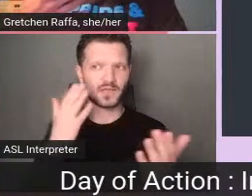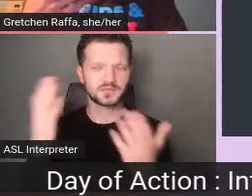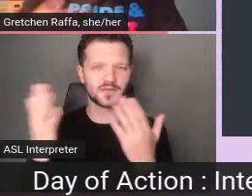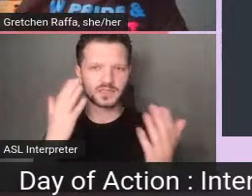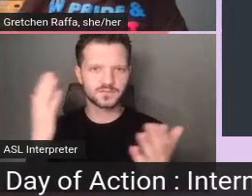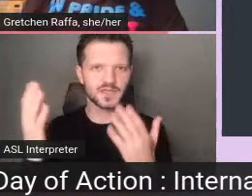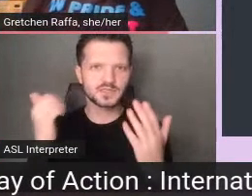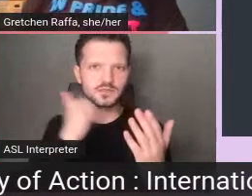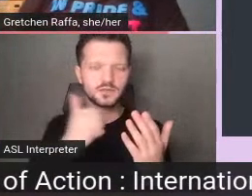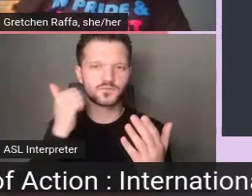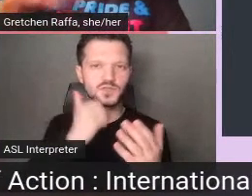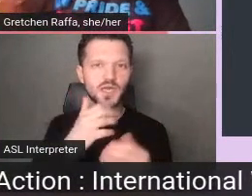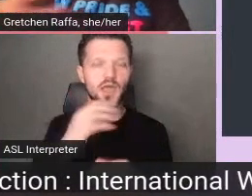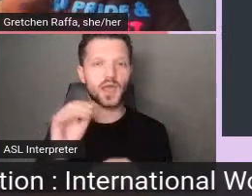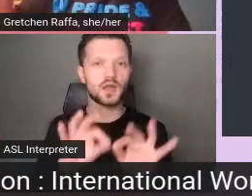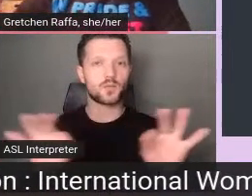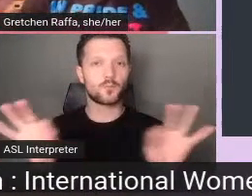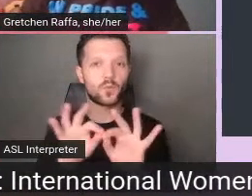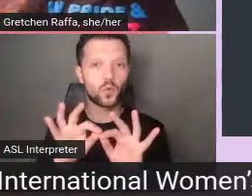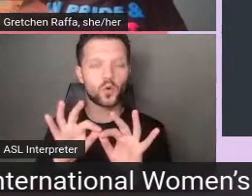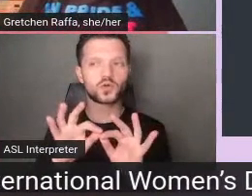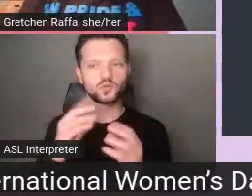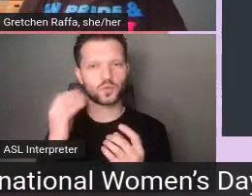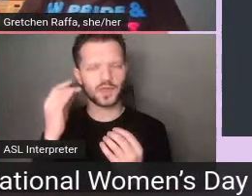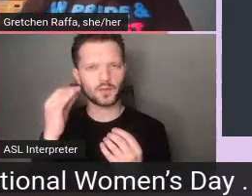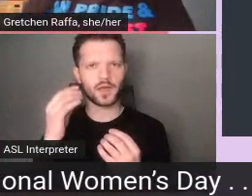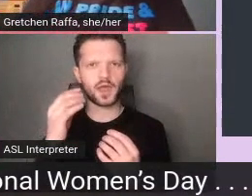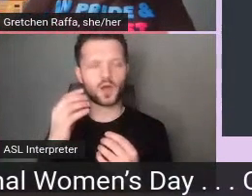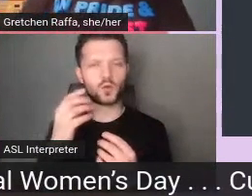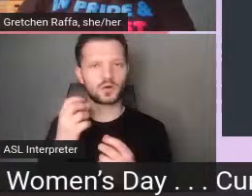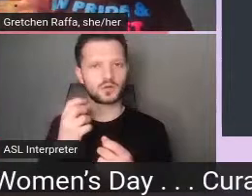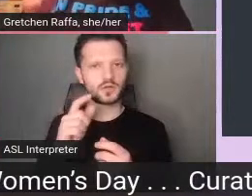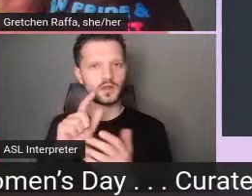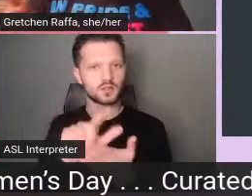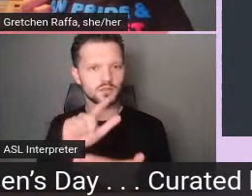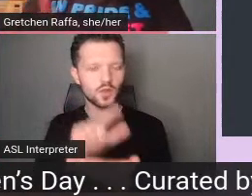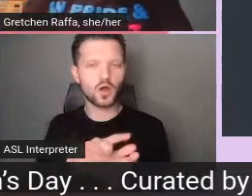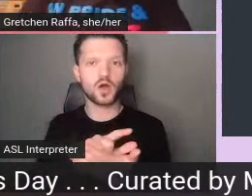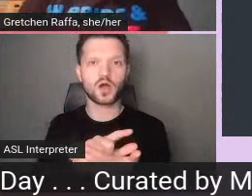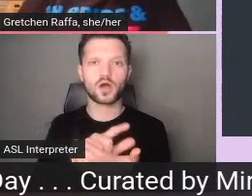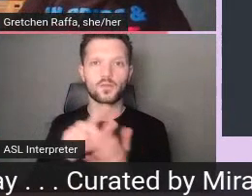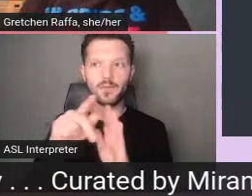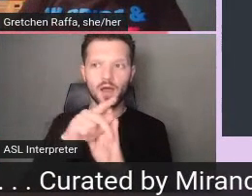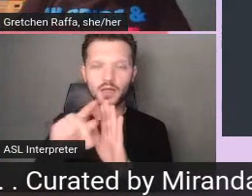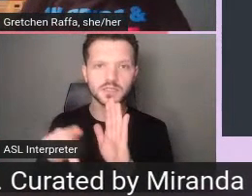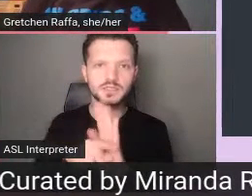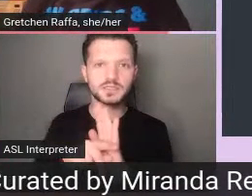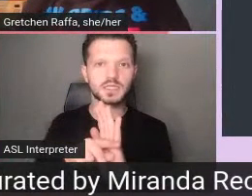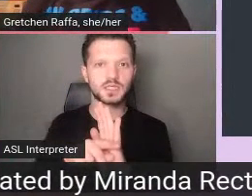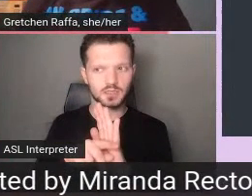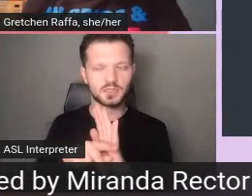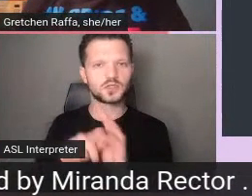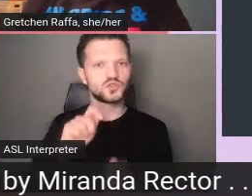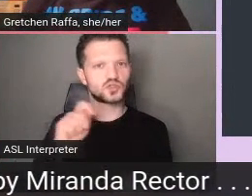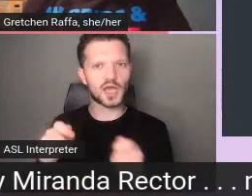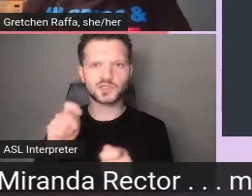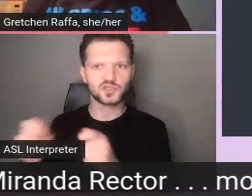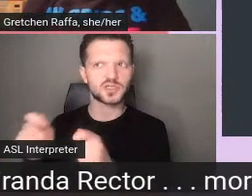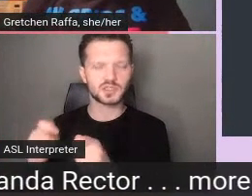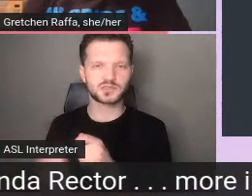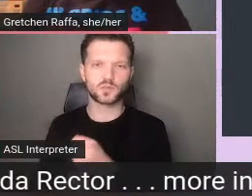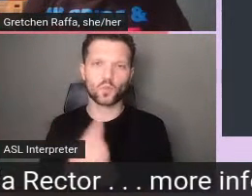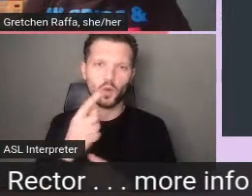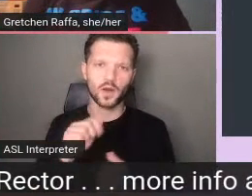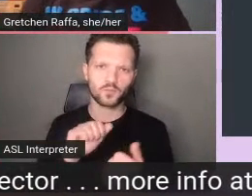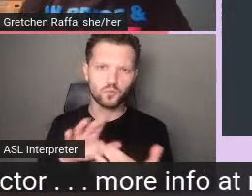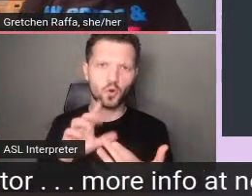about legislative or advocacy and policy solutions as one way to address some of the problems that our